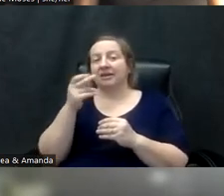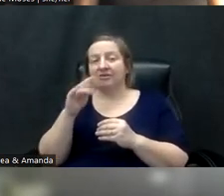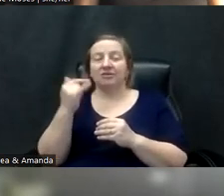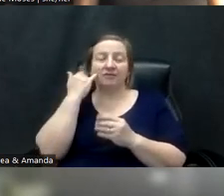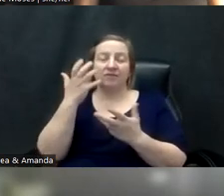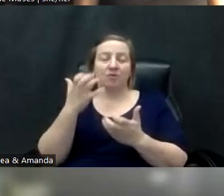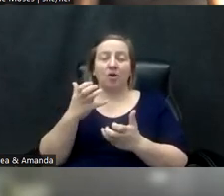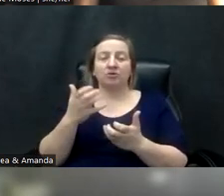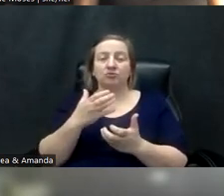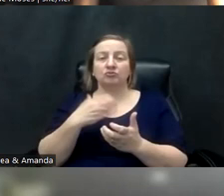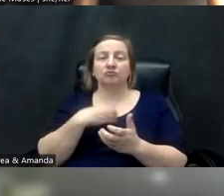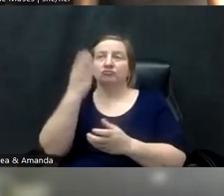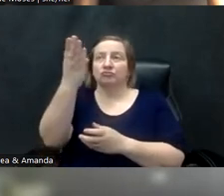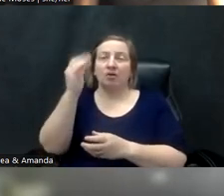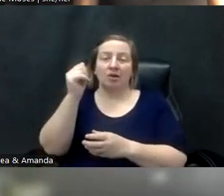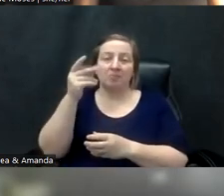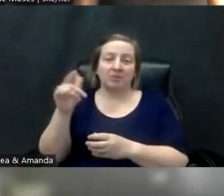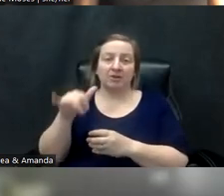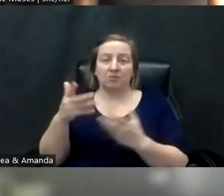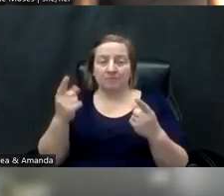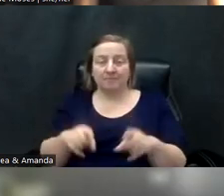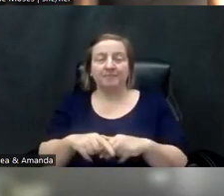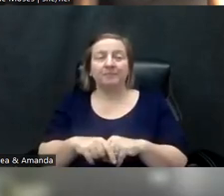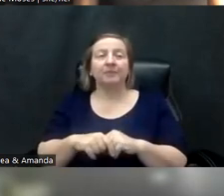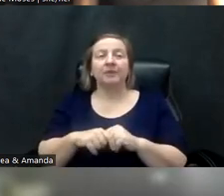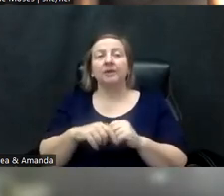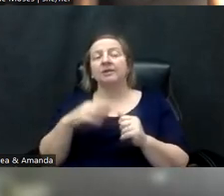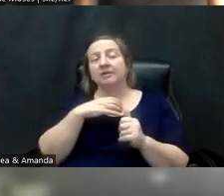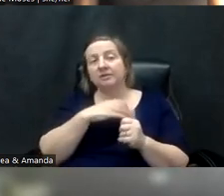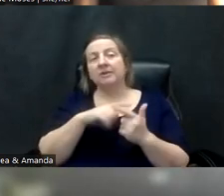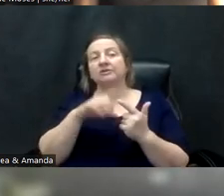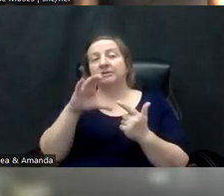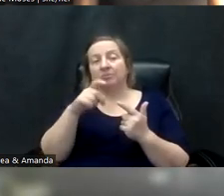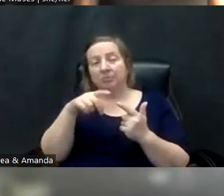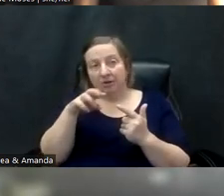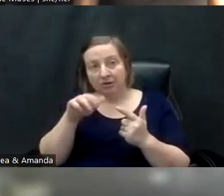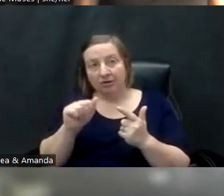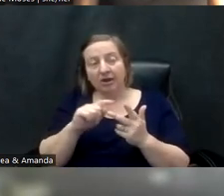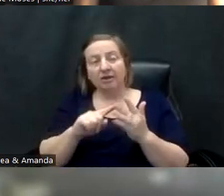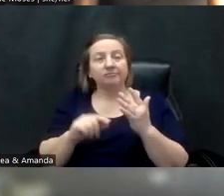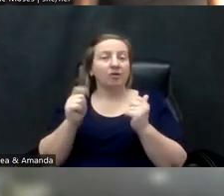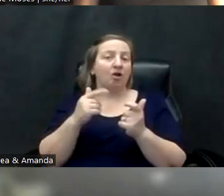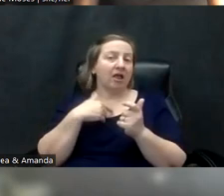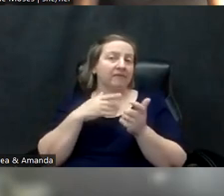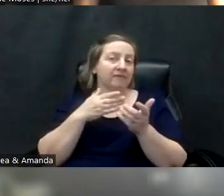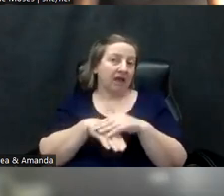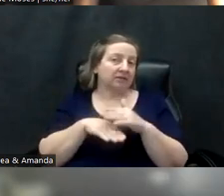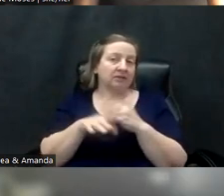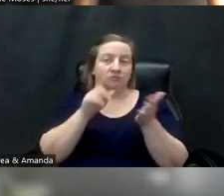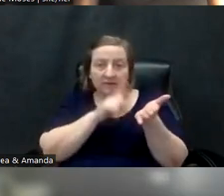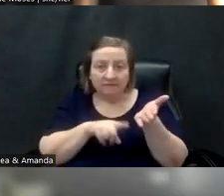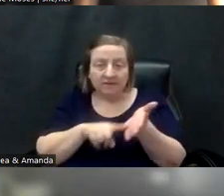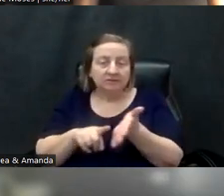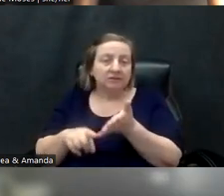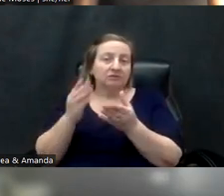The CPRA, Inspector General, and Commission all have access to investigative and other files. And then